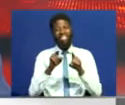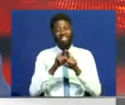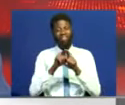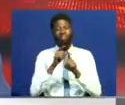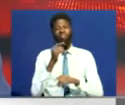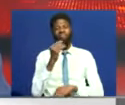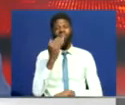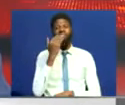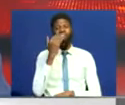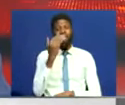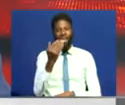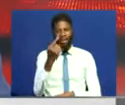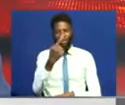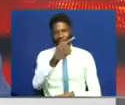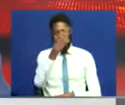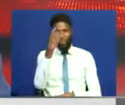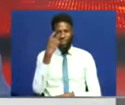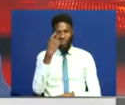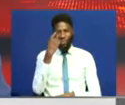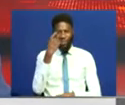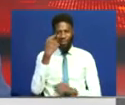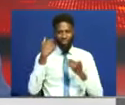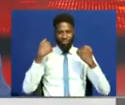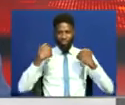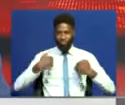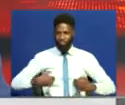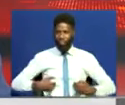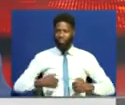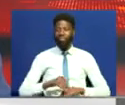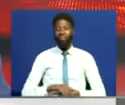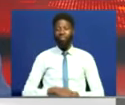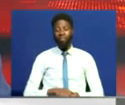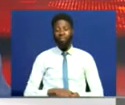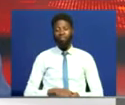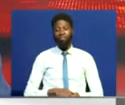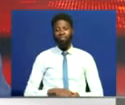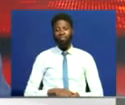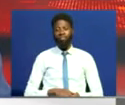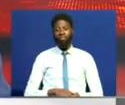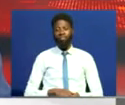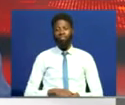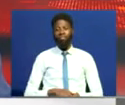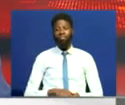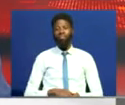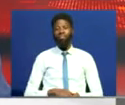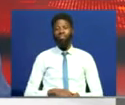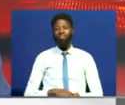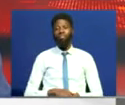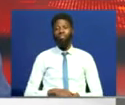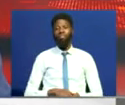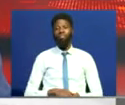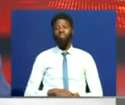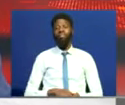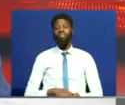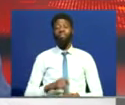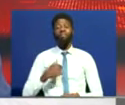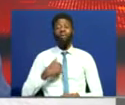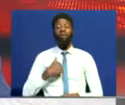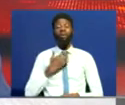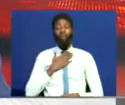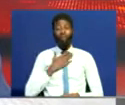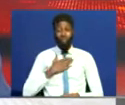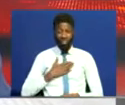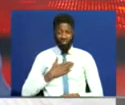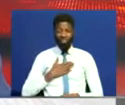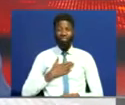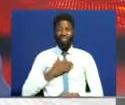up. Mm-hmm. Allow me just to refer, mm-hmm, the Kenyans to Chapter 4 of the